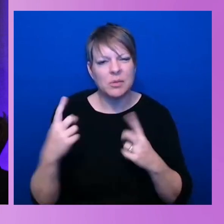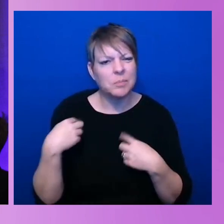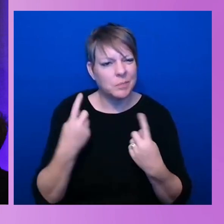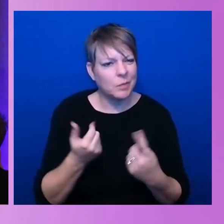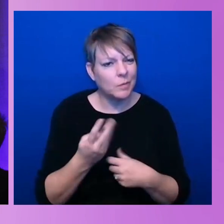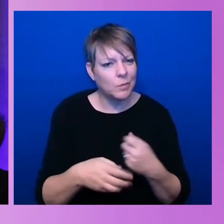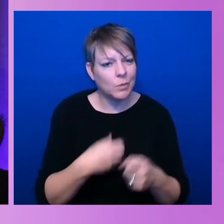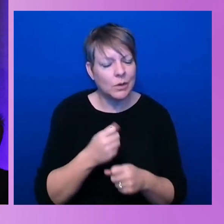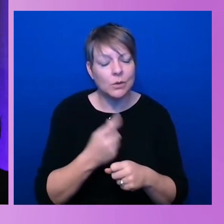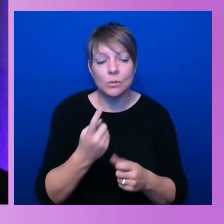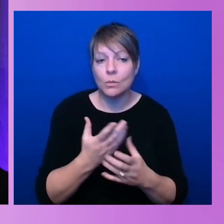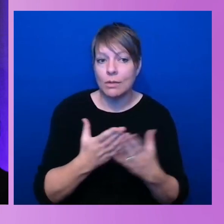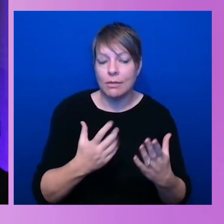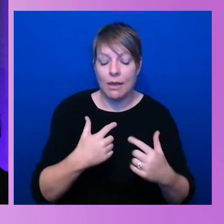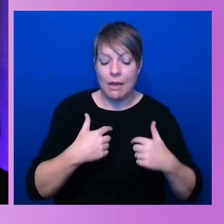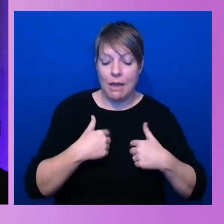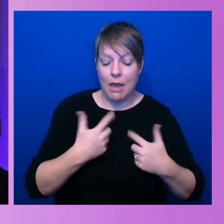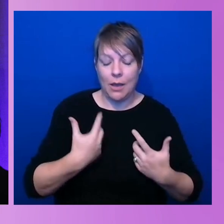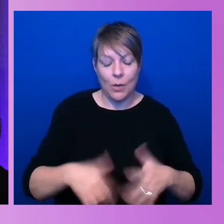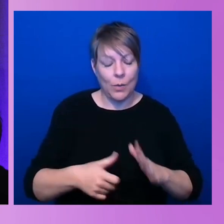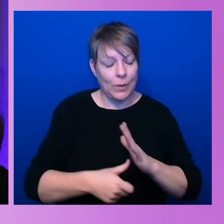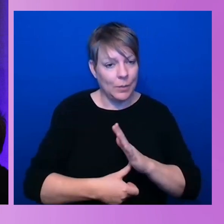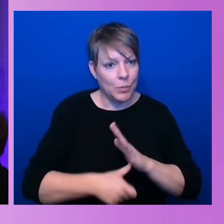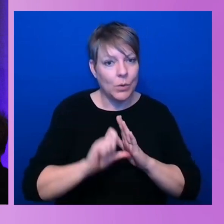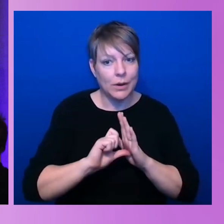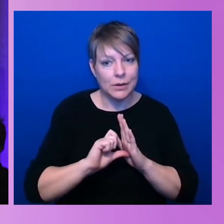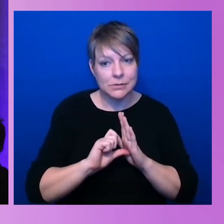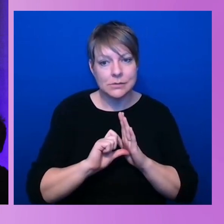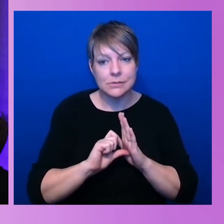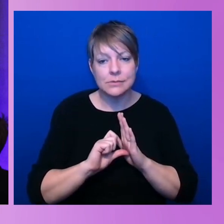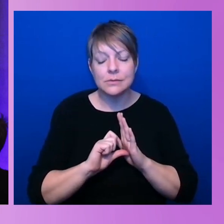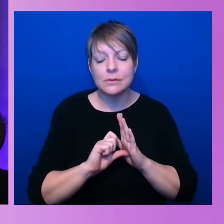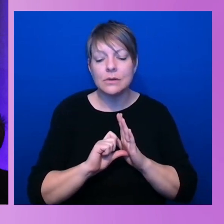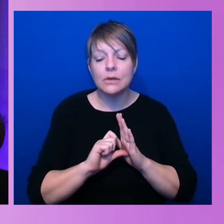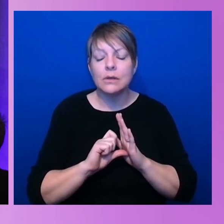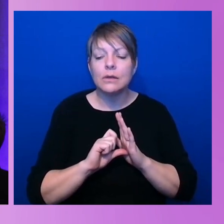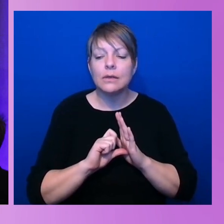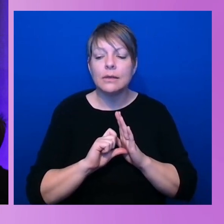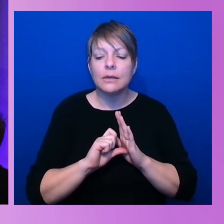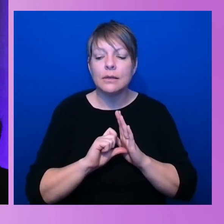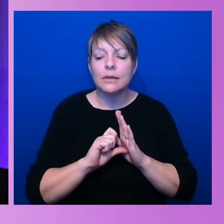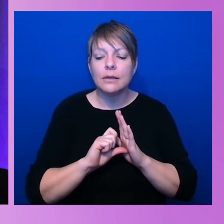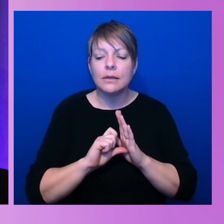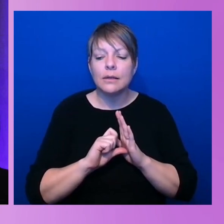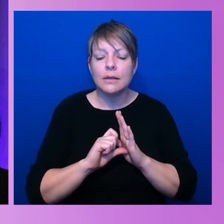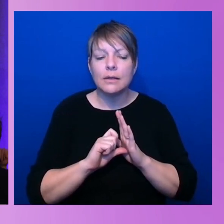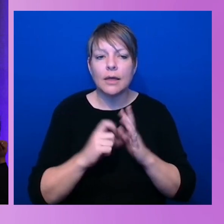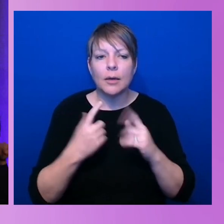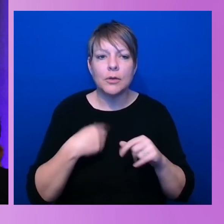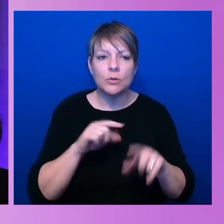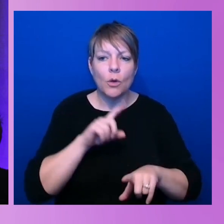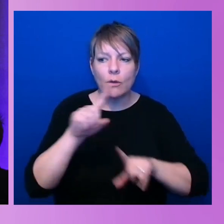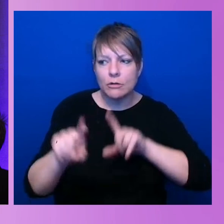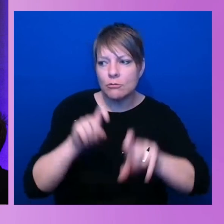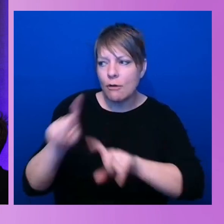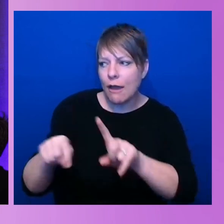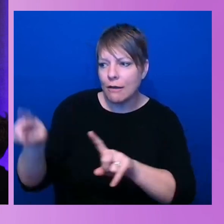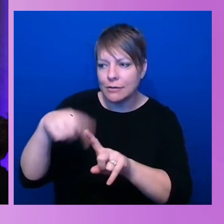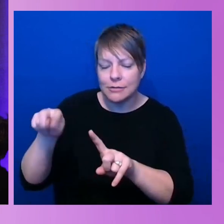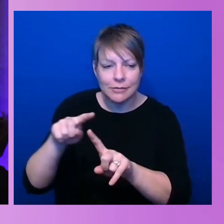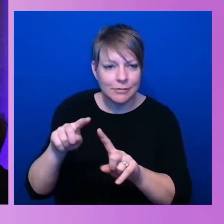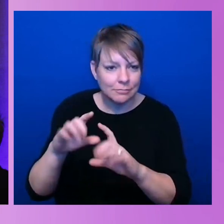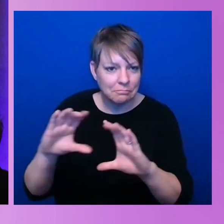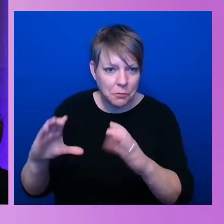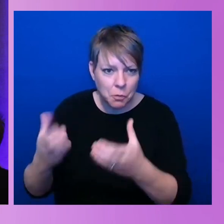of the things that I have been impressed with is when you go and source these ideas from the different employee resource groups, you take like